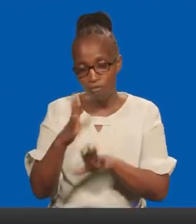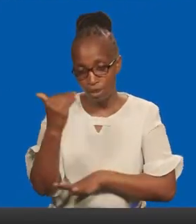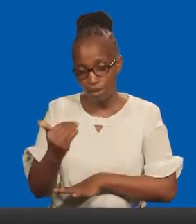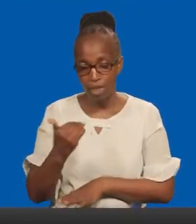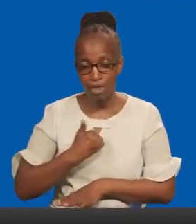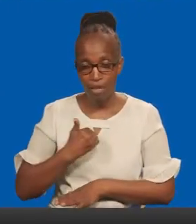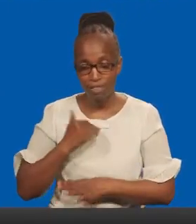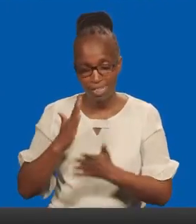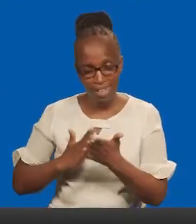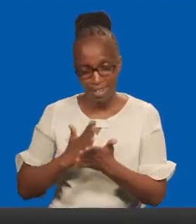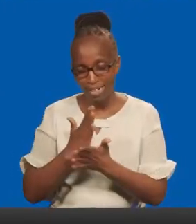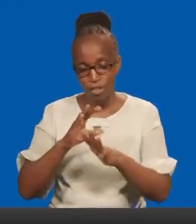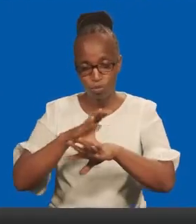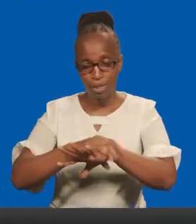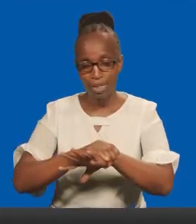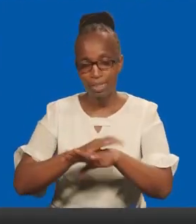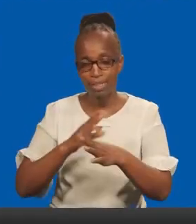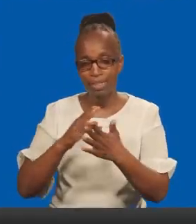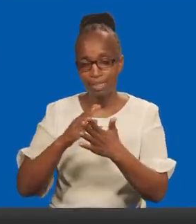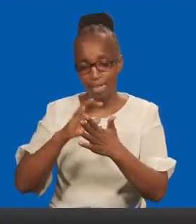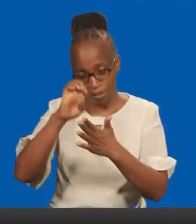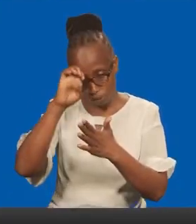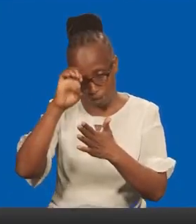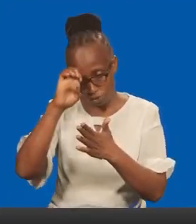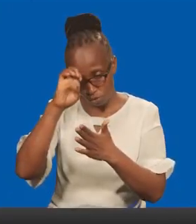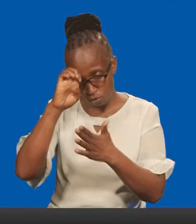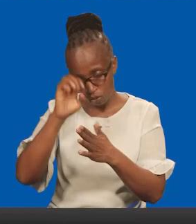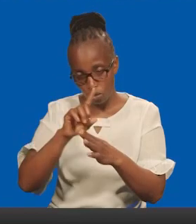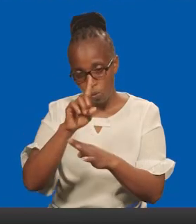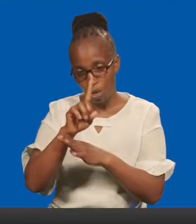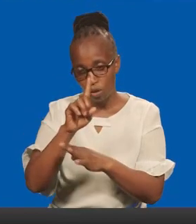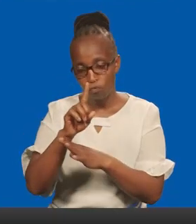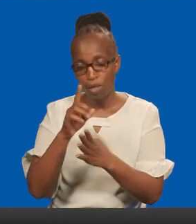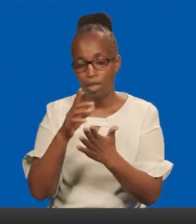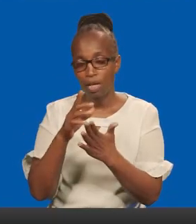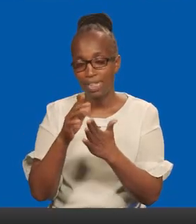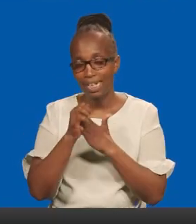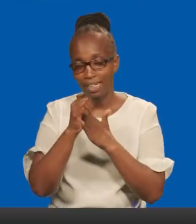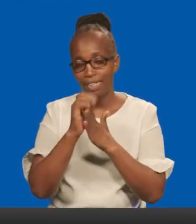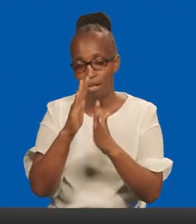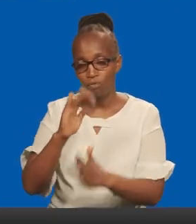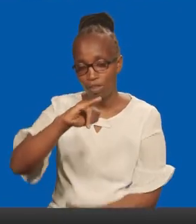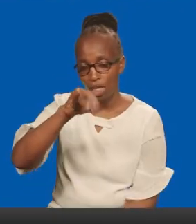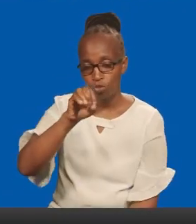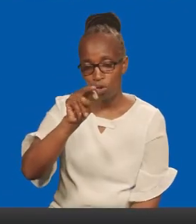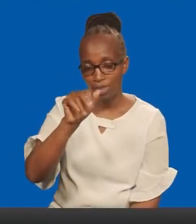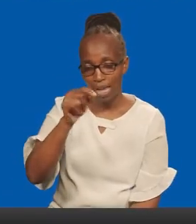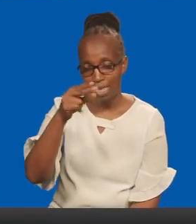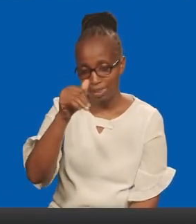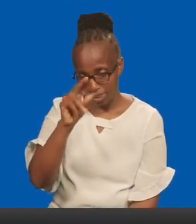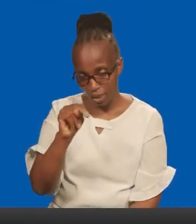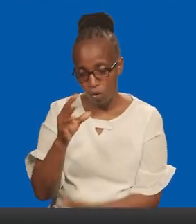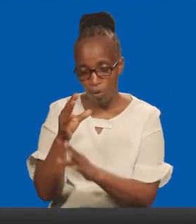kila mtoto akiwa na haki ya kupata masomo licha ya maumbile. Mwanzilishi wa shirika la Jonathan Ray of Hope, Caroline